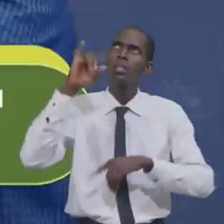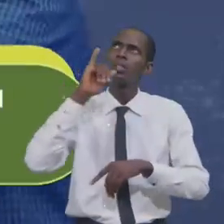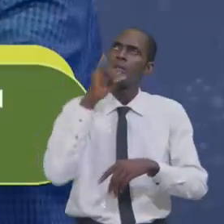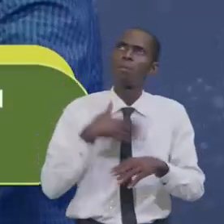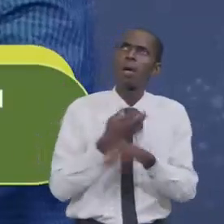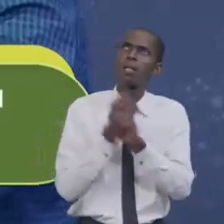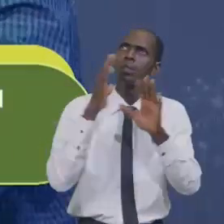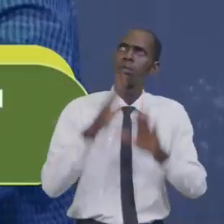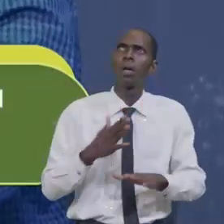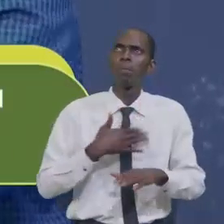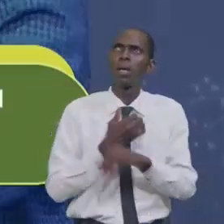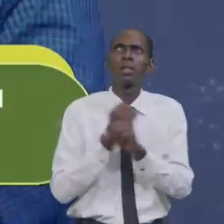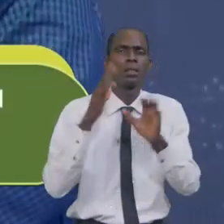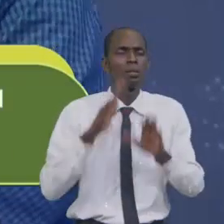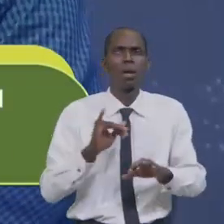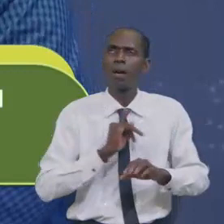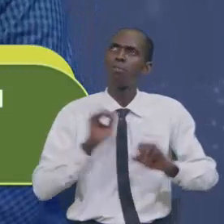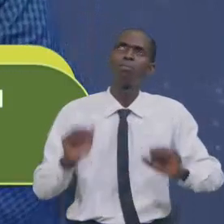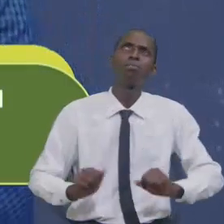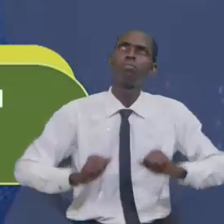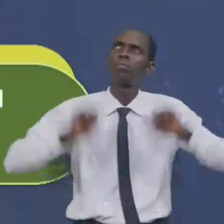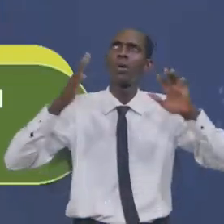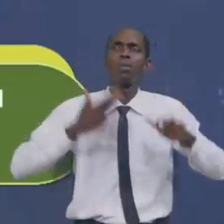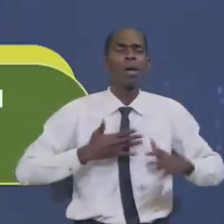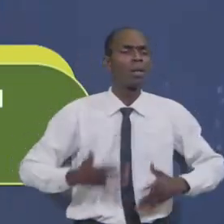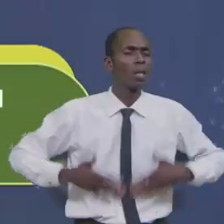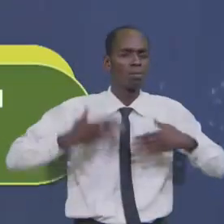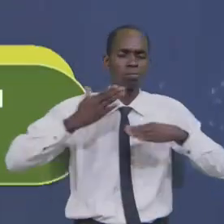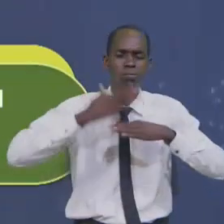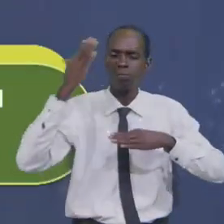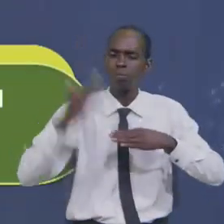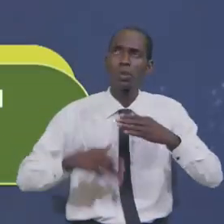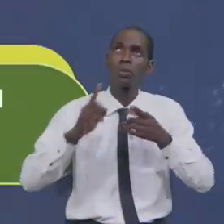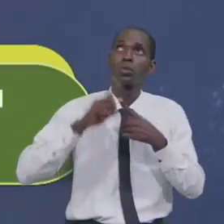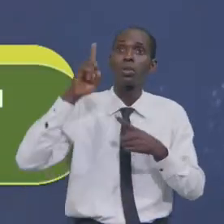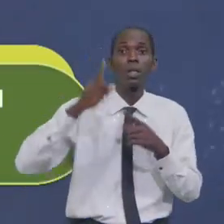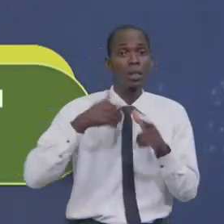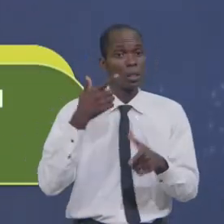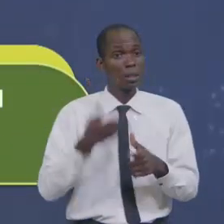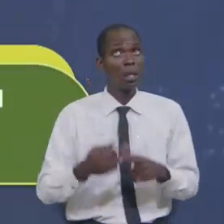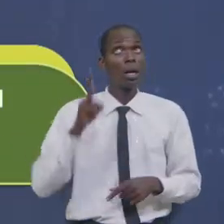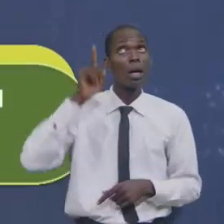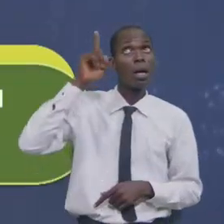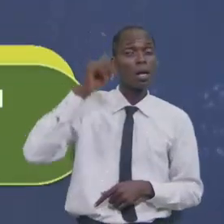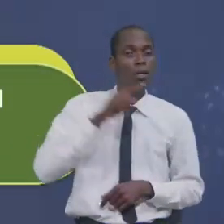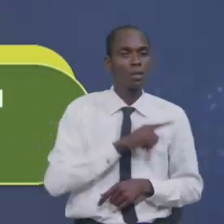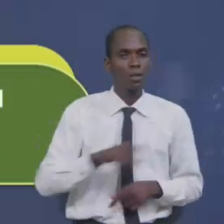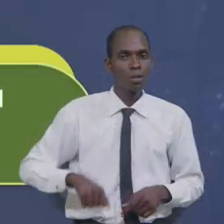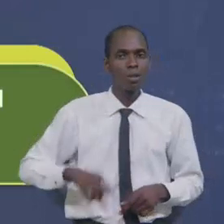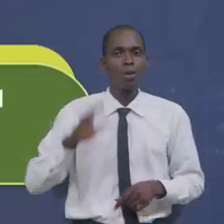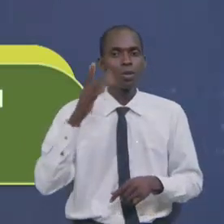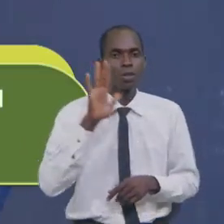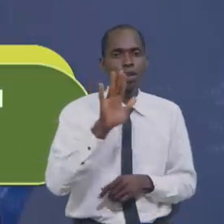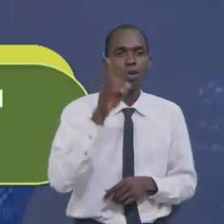I surrender myself, my life totally unto him. And then I, the Lord thy God, will hold